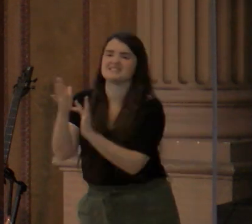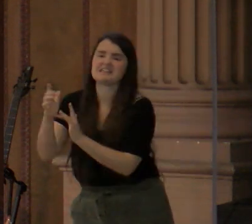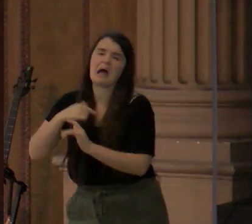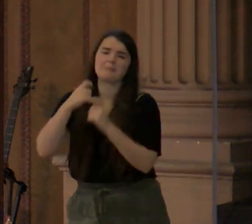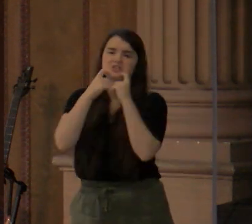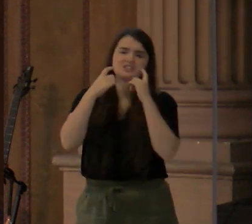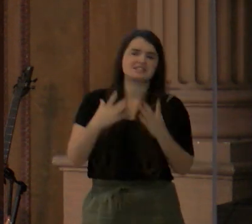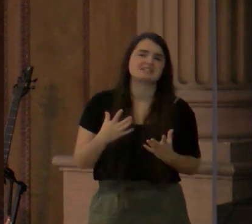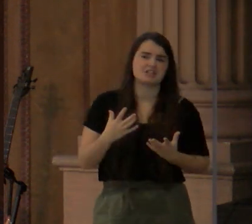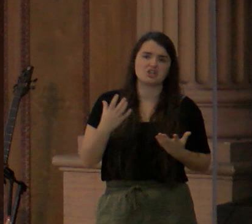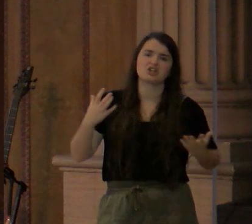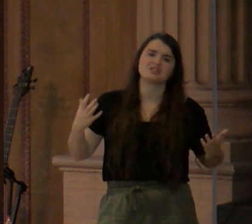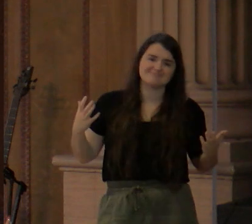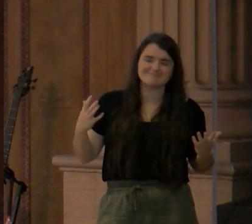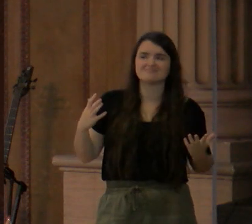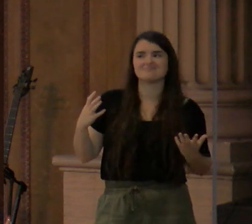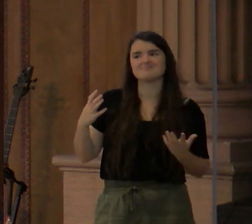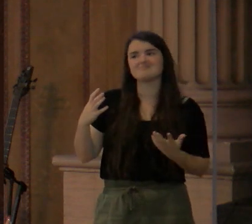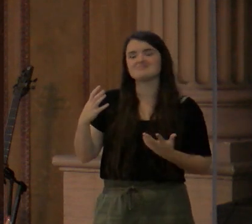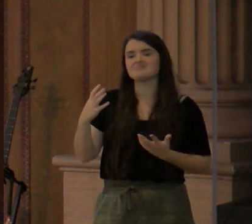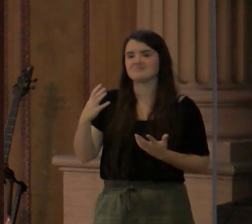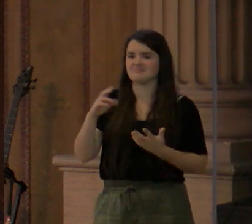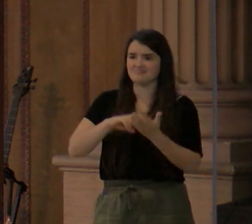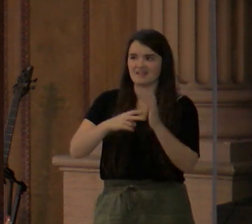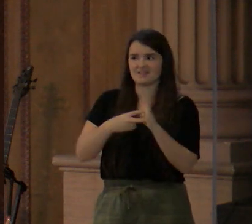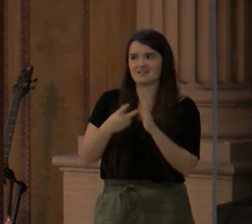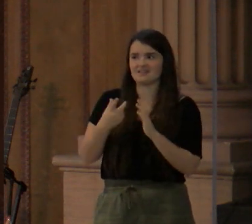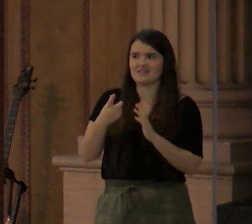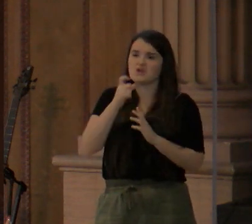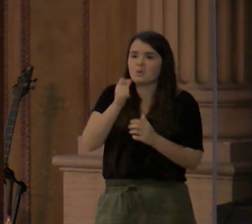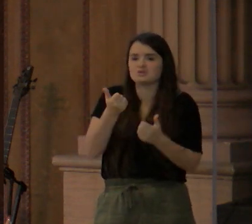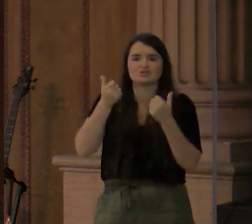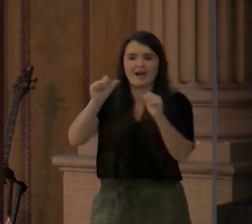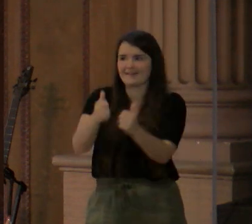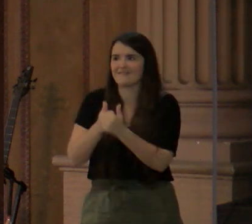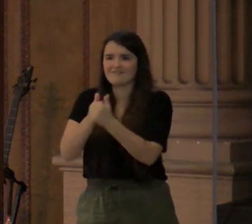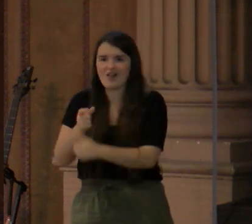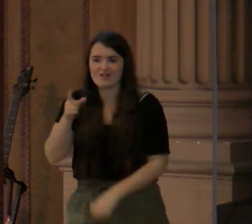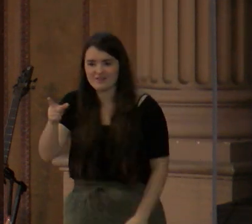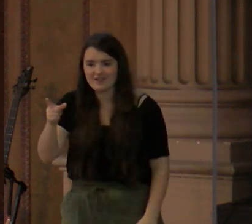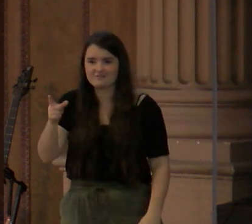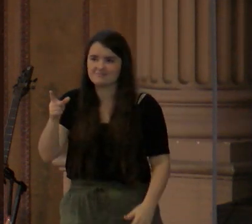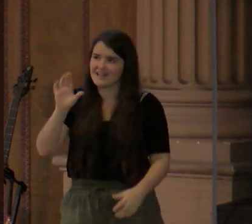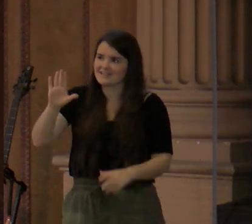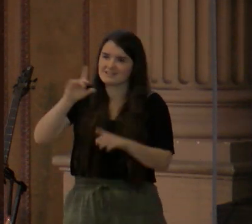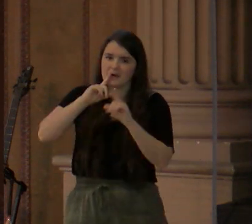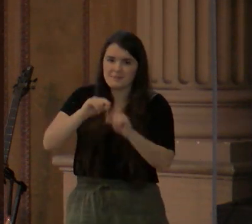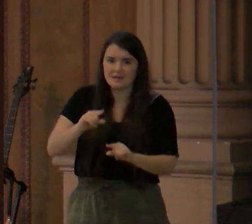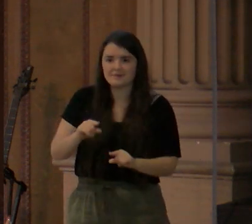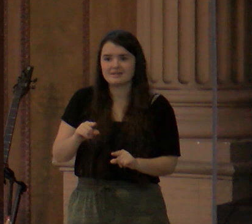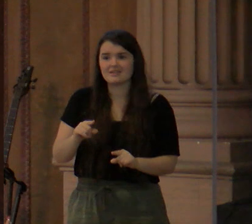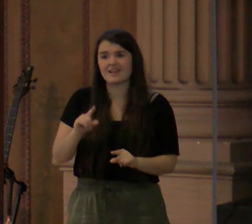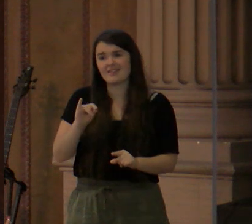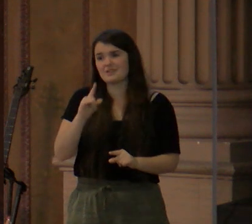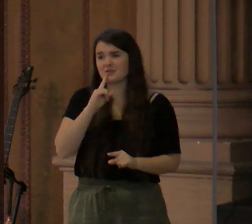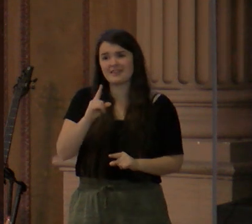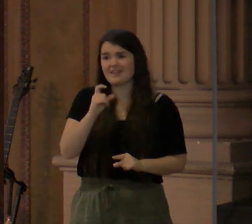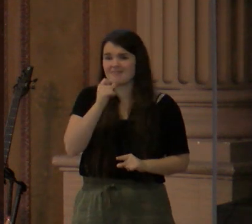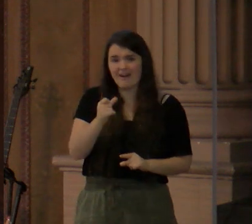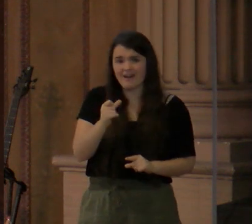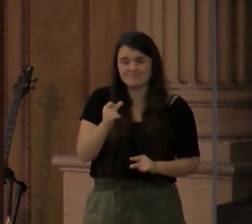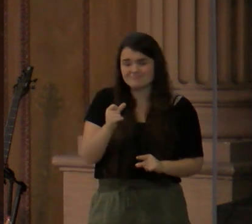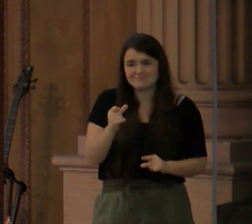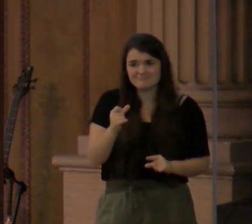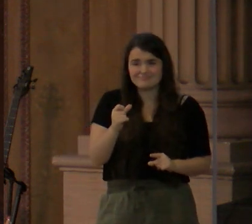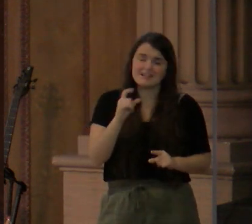effort to it. But that's a totally sub-Christian way to live. Christians for